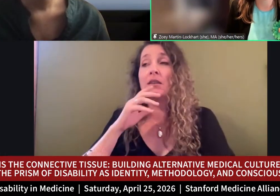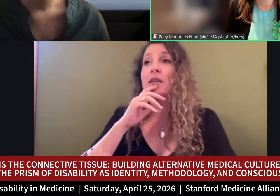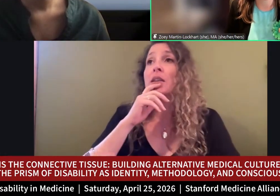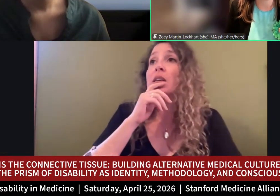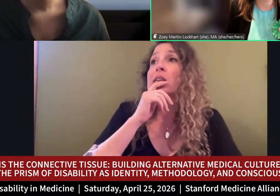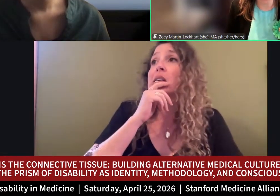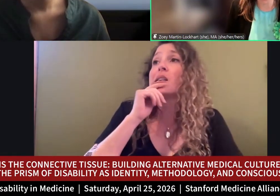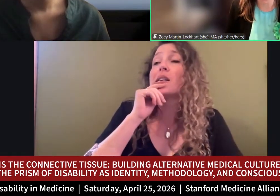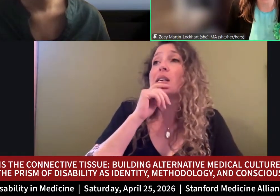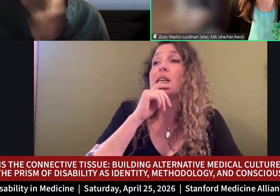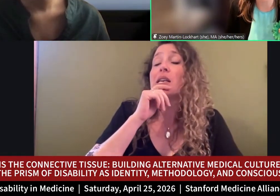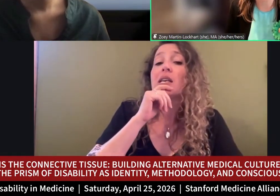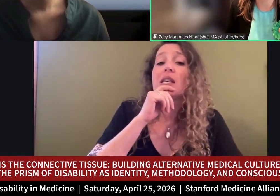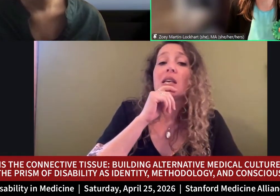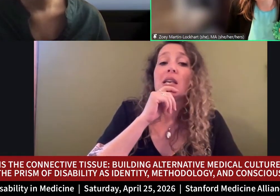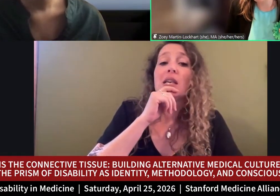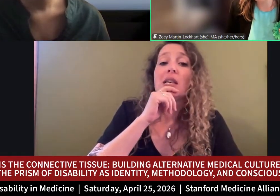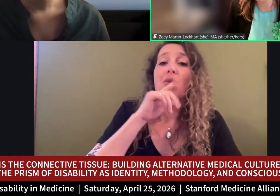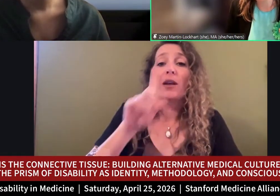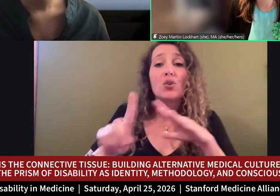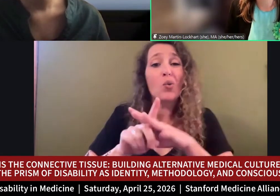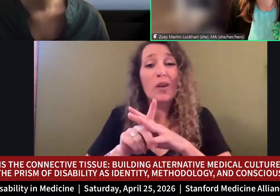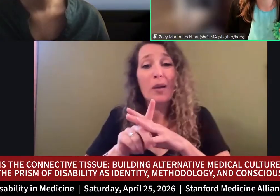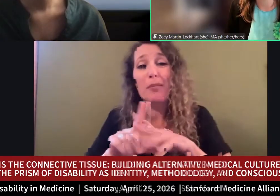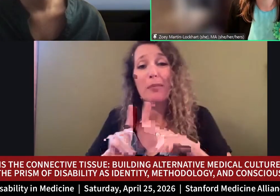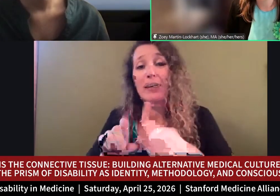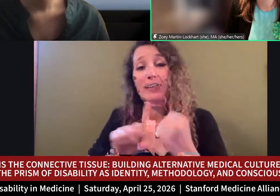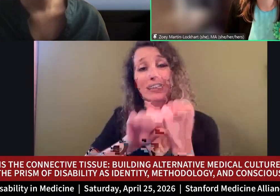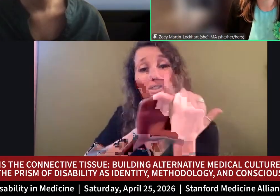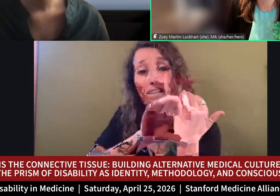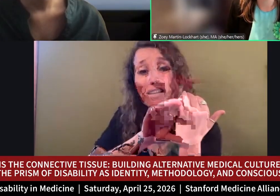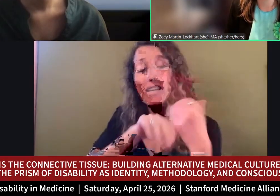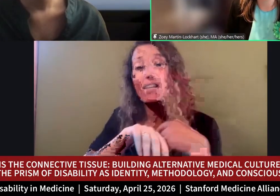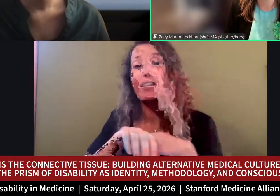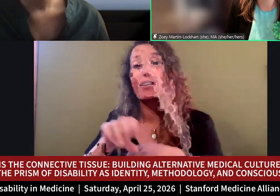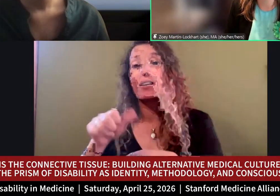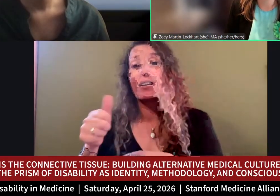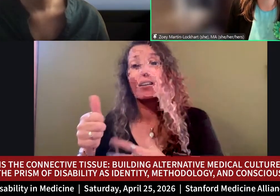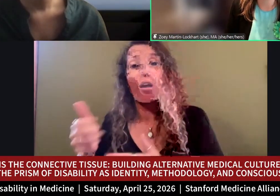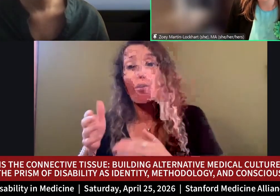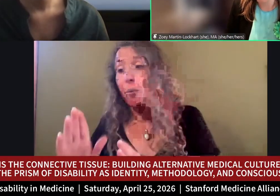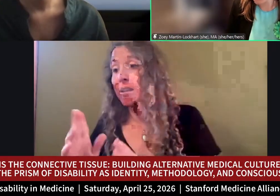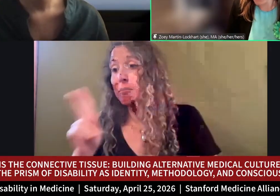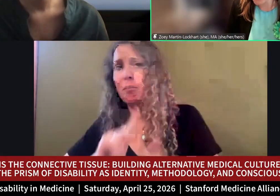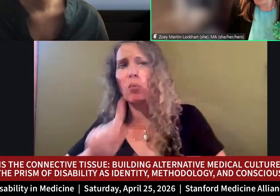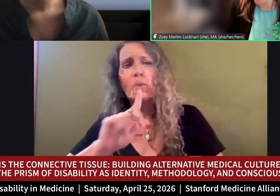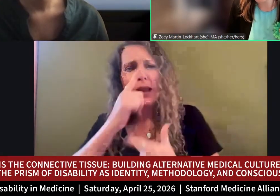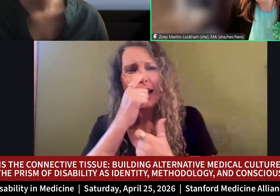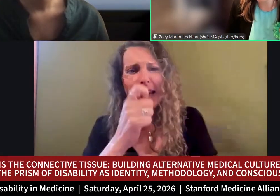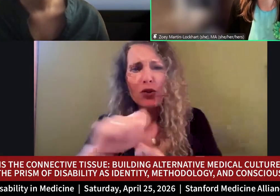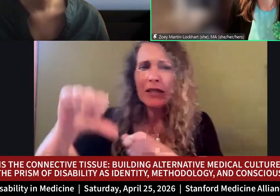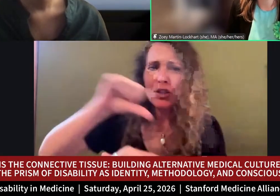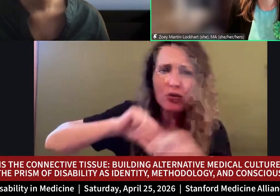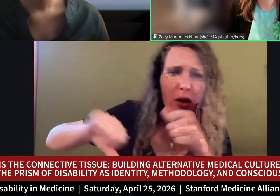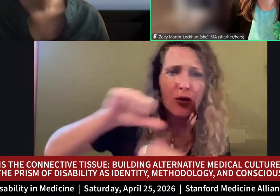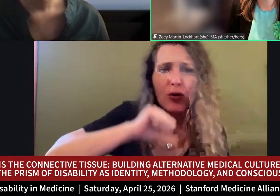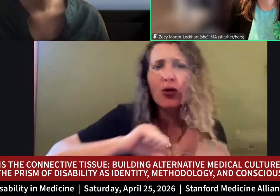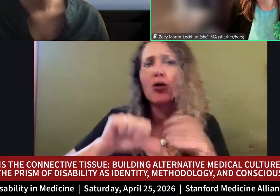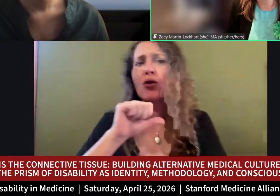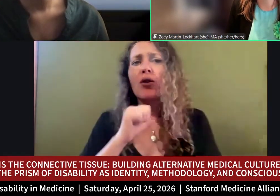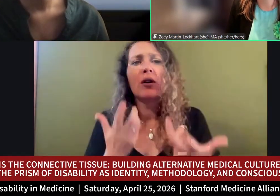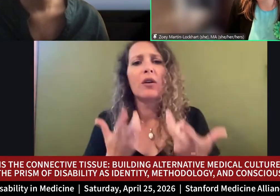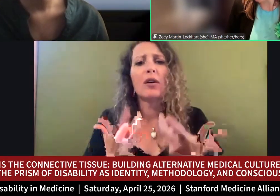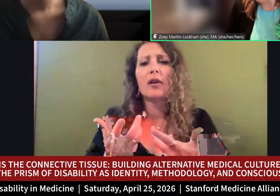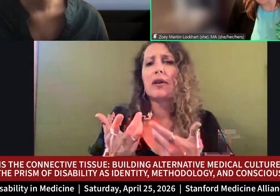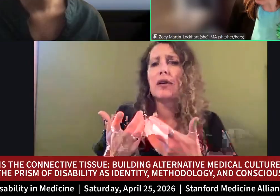to places digitally or otherwise, people have just been really interested in each other, even